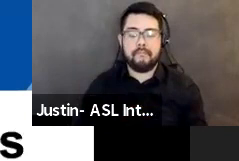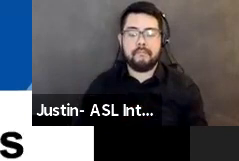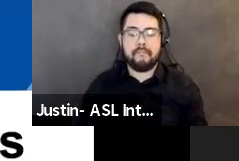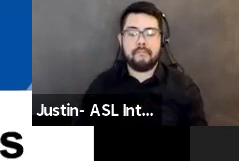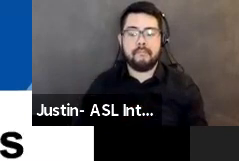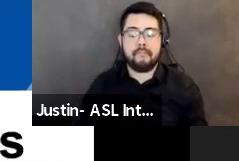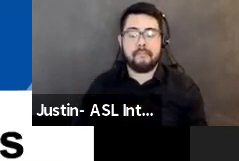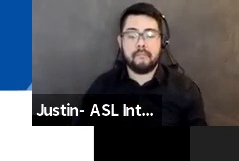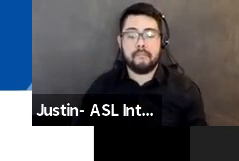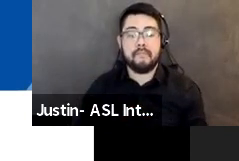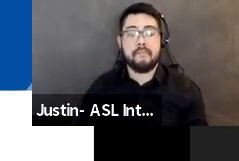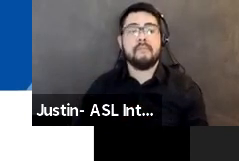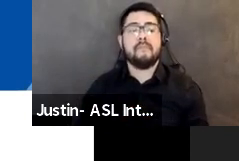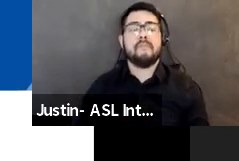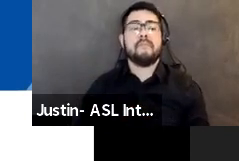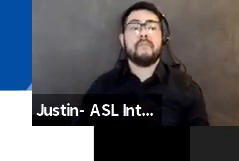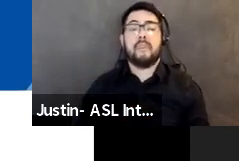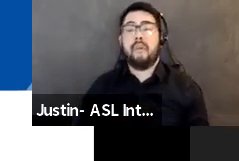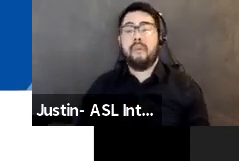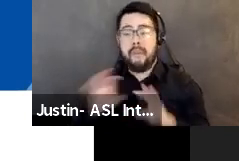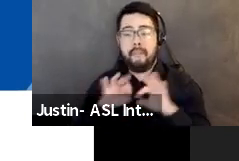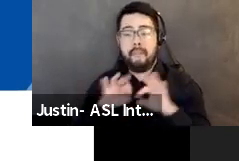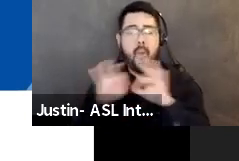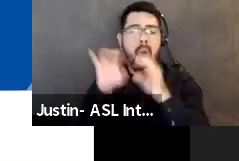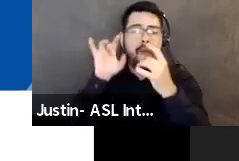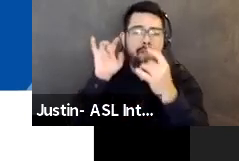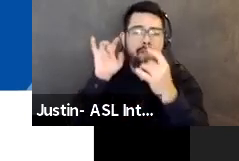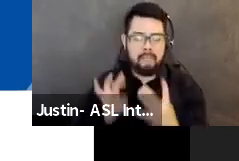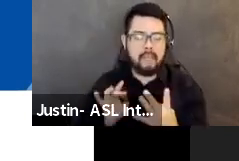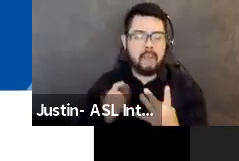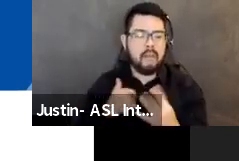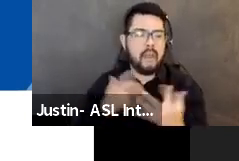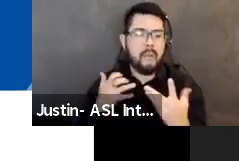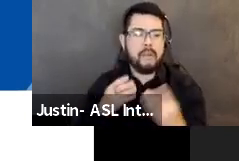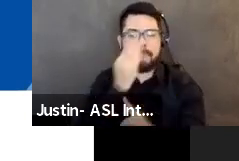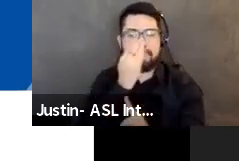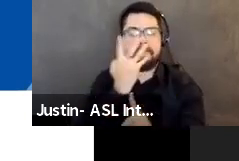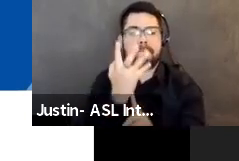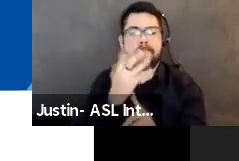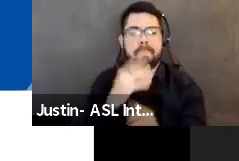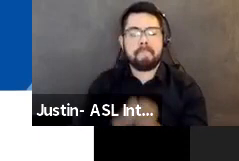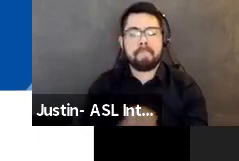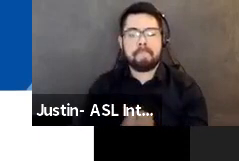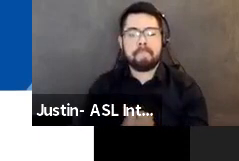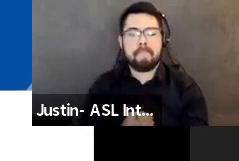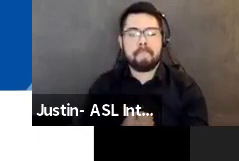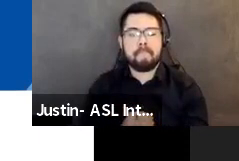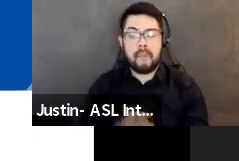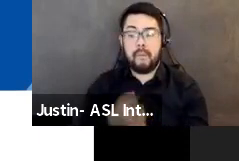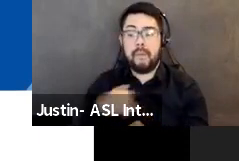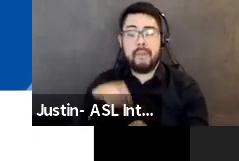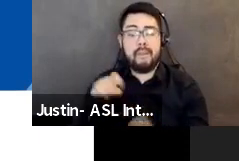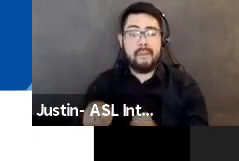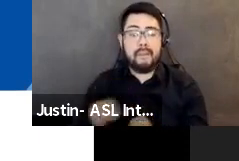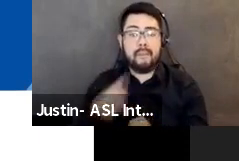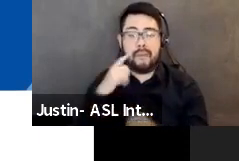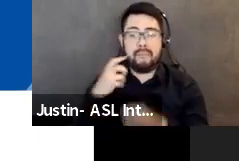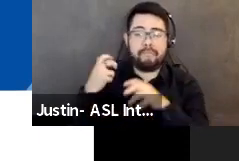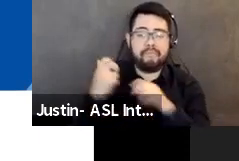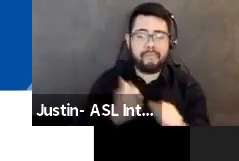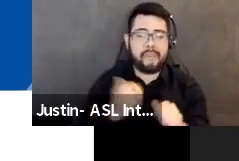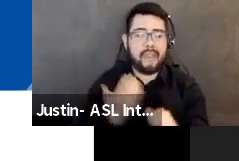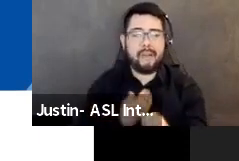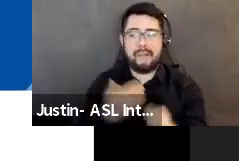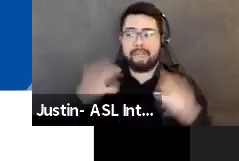so one of the most important pieces of feedback that we've had was that we really needed to strengthen the intergovernmental